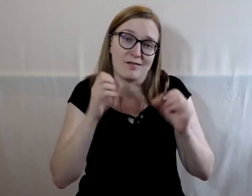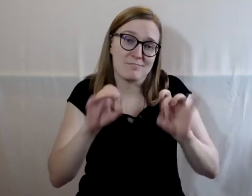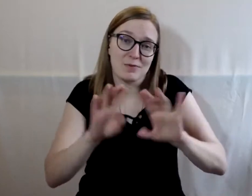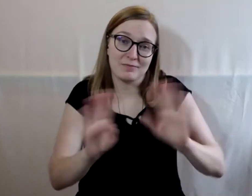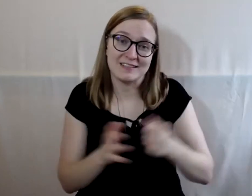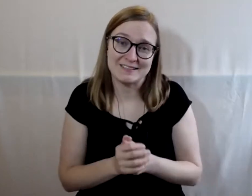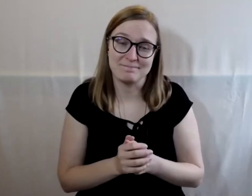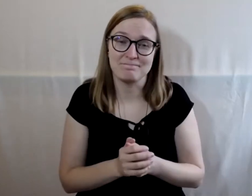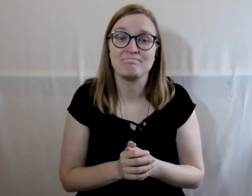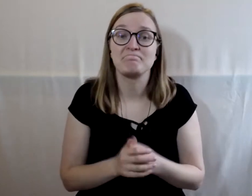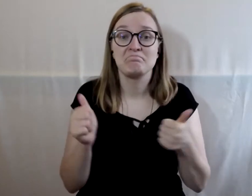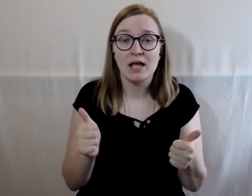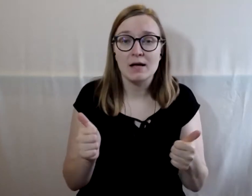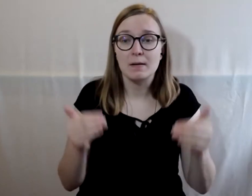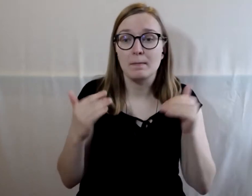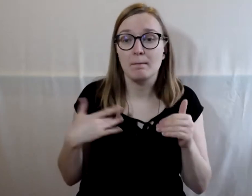workshop?